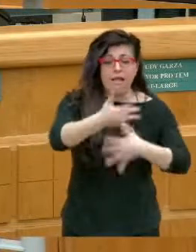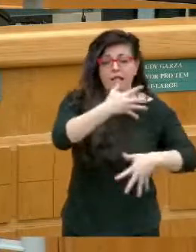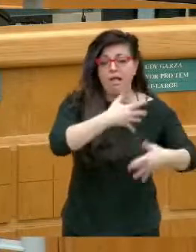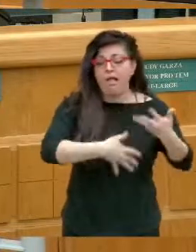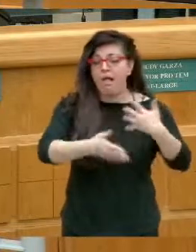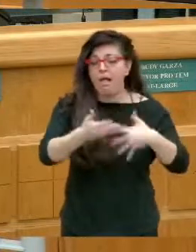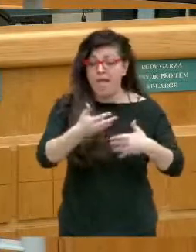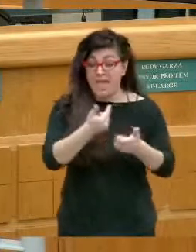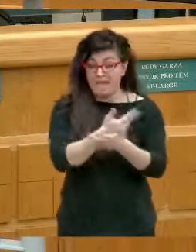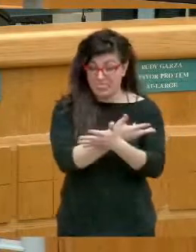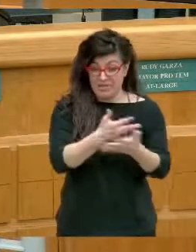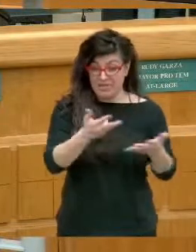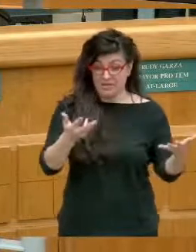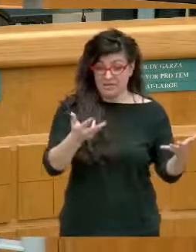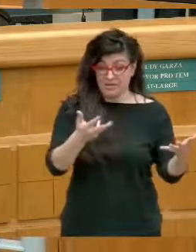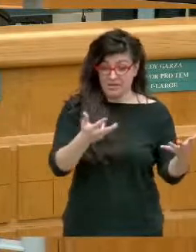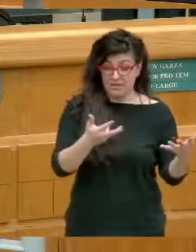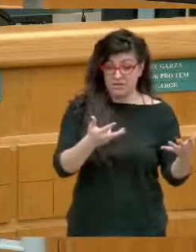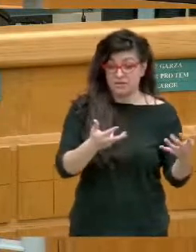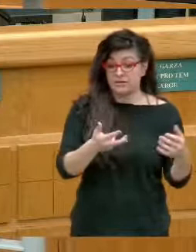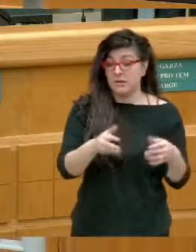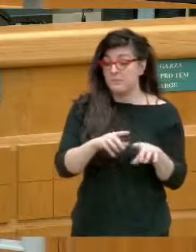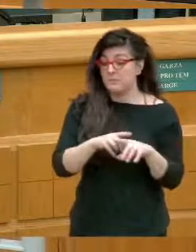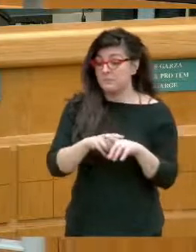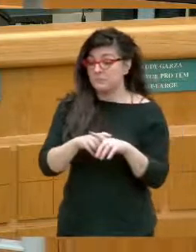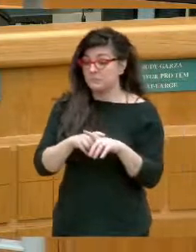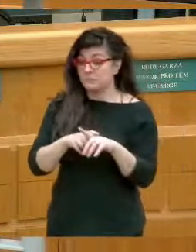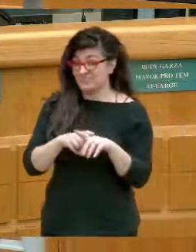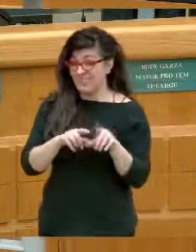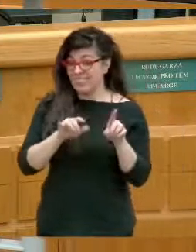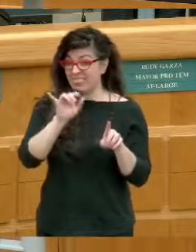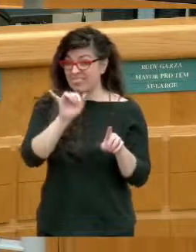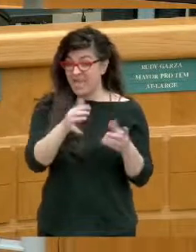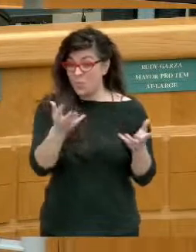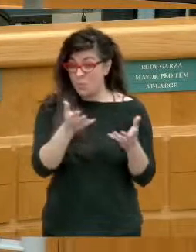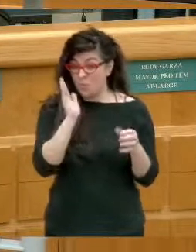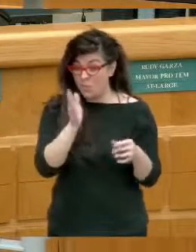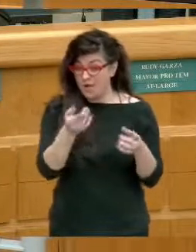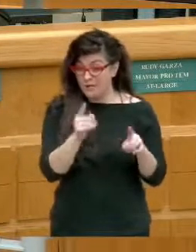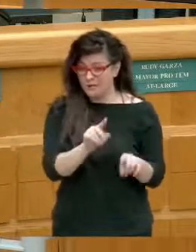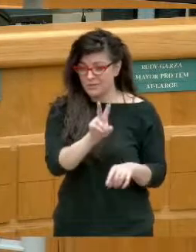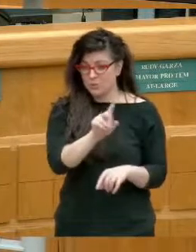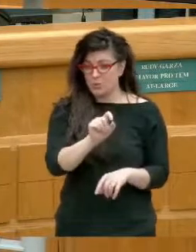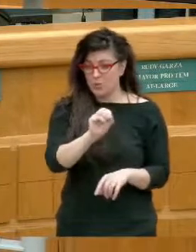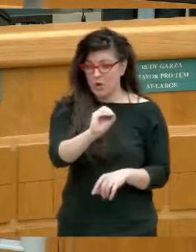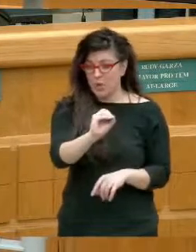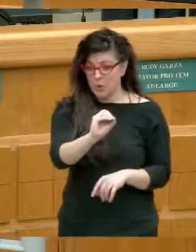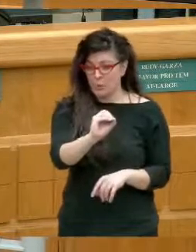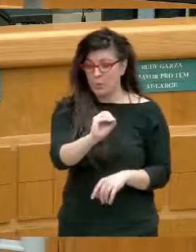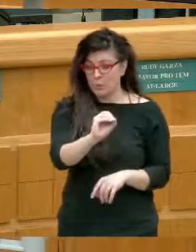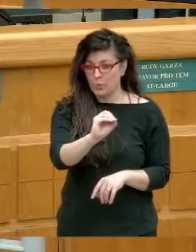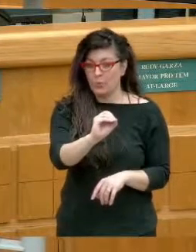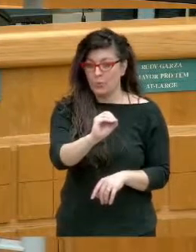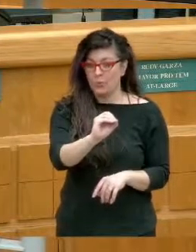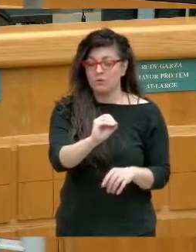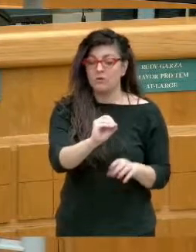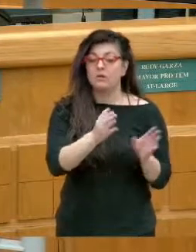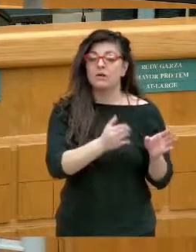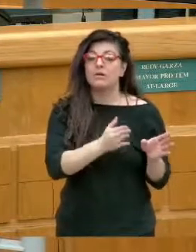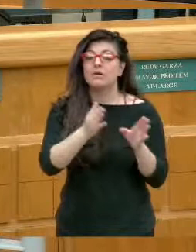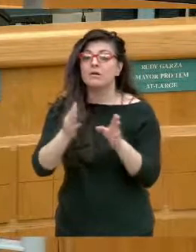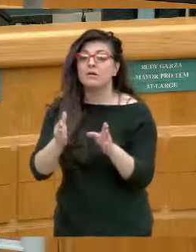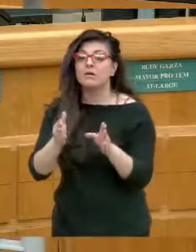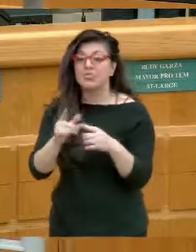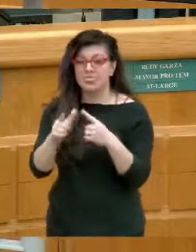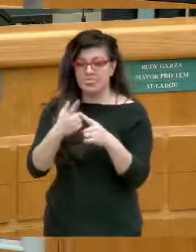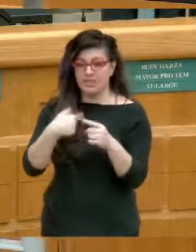but all the other interventions are kept in place. That looks like a 2.0 right now in the model. Then we parameterized